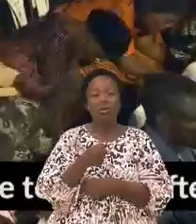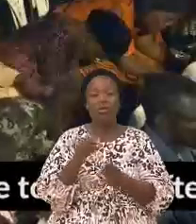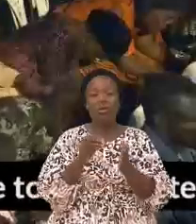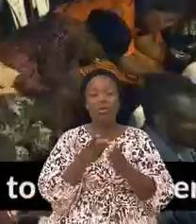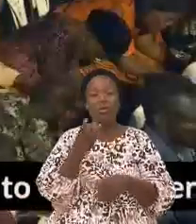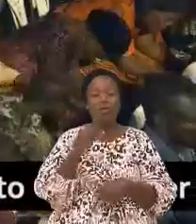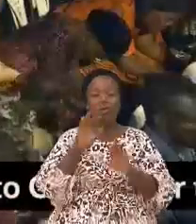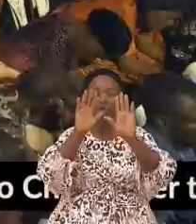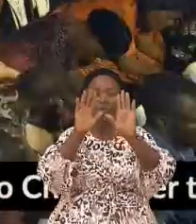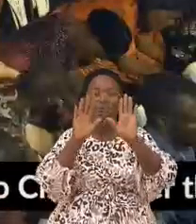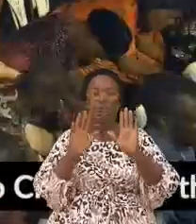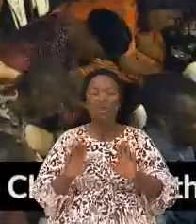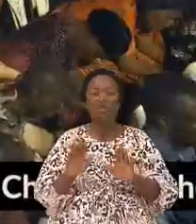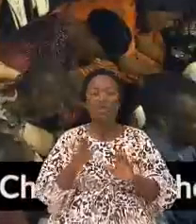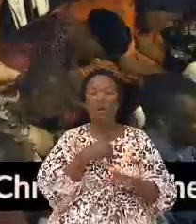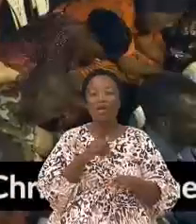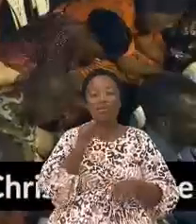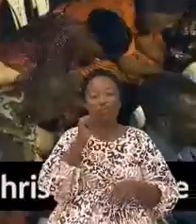Today's own was wonderful.